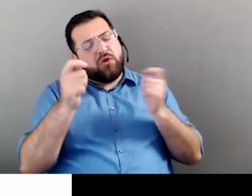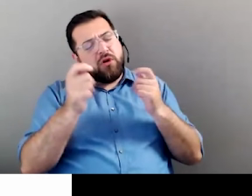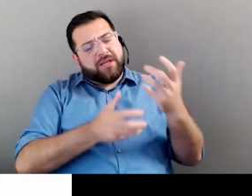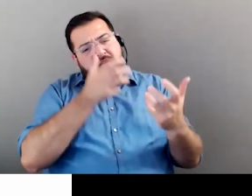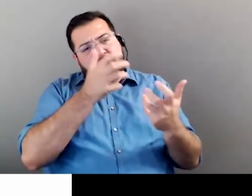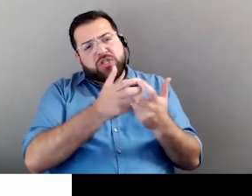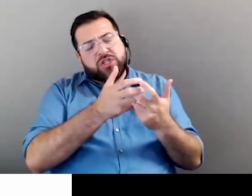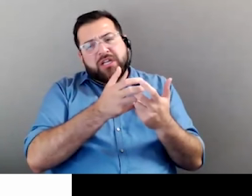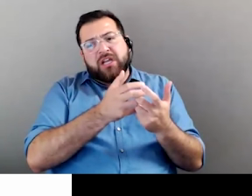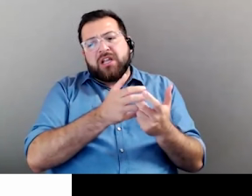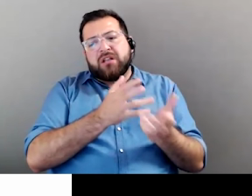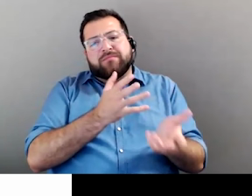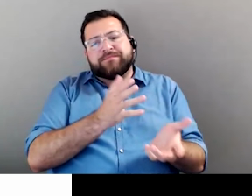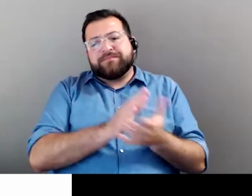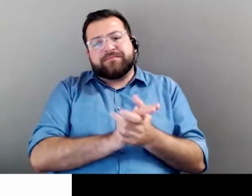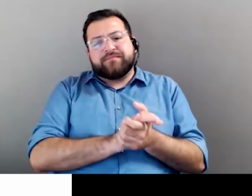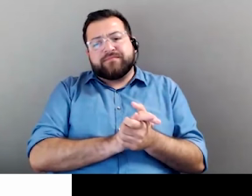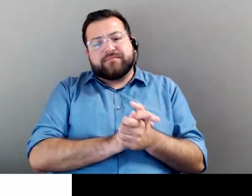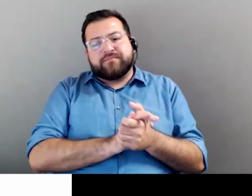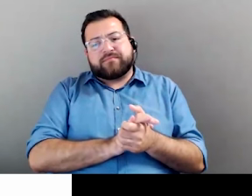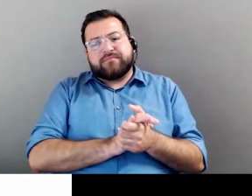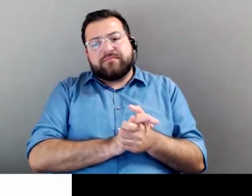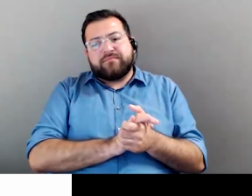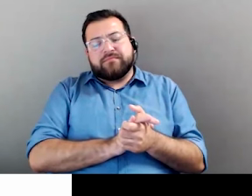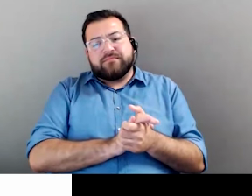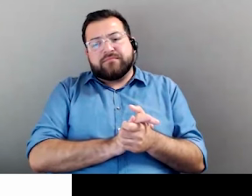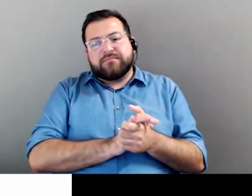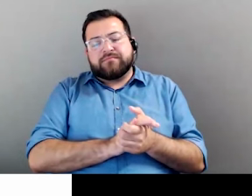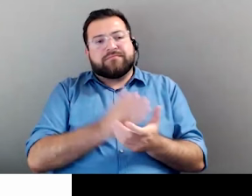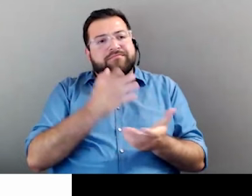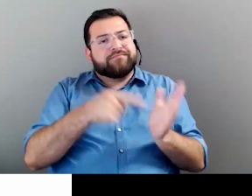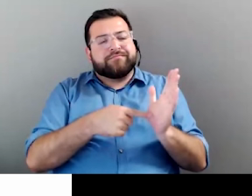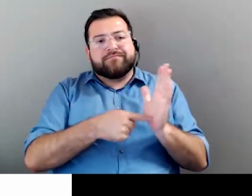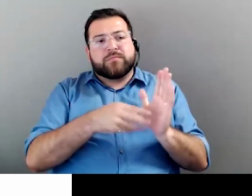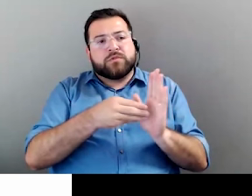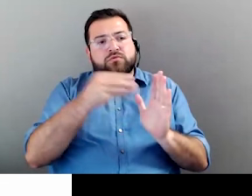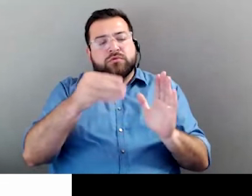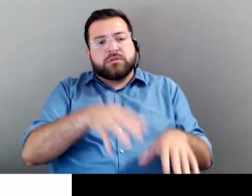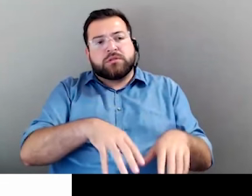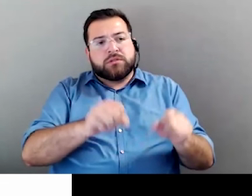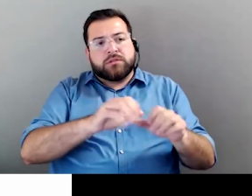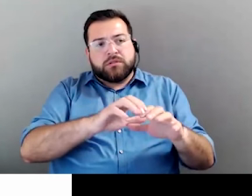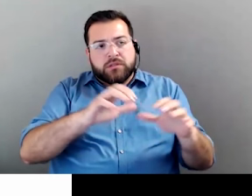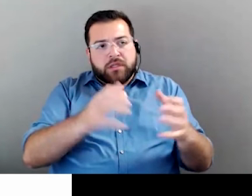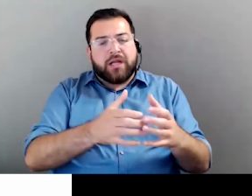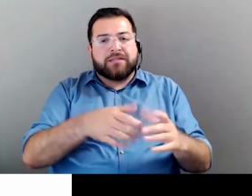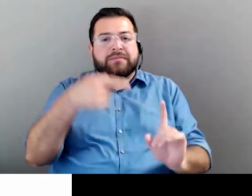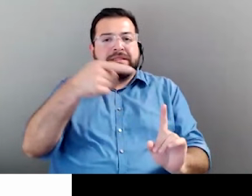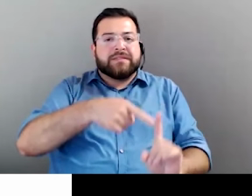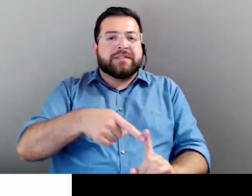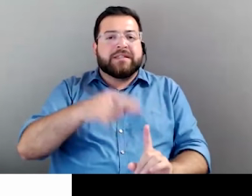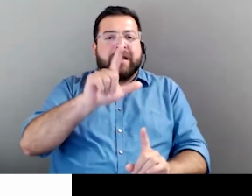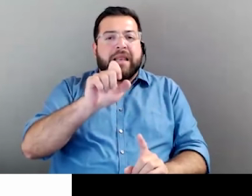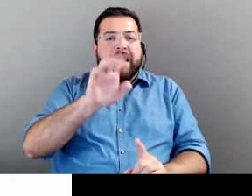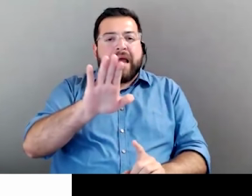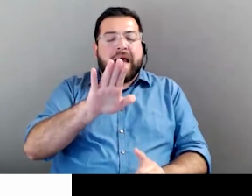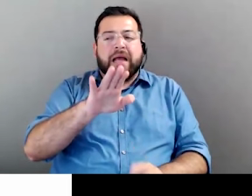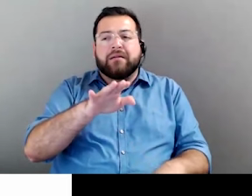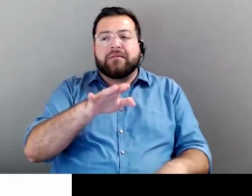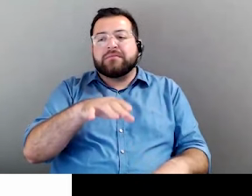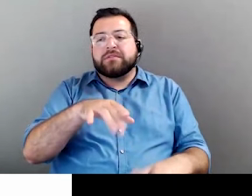be specific to the class they're taking. You mentioned like, Mhm, if there are labs that are absolutely required,